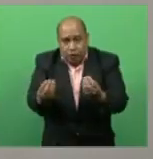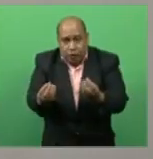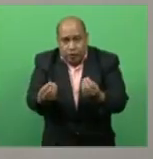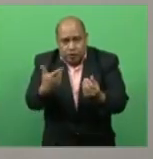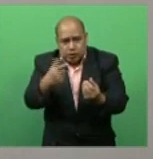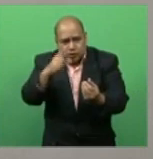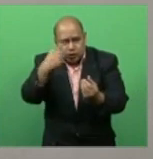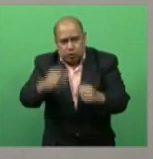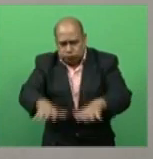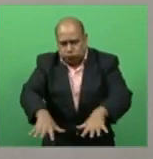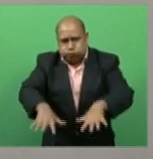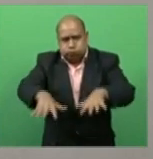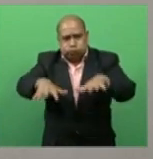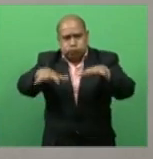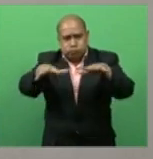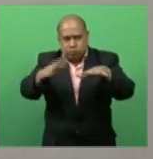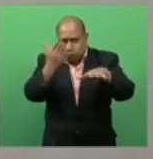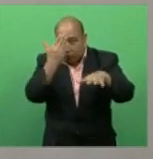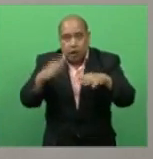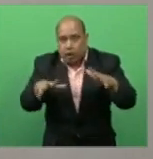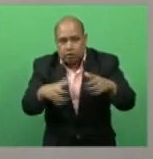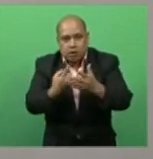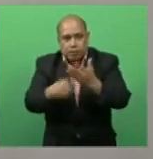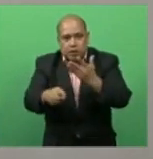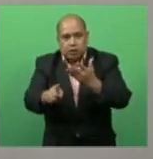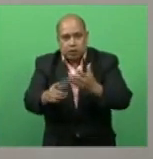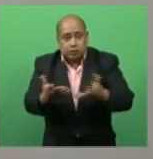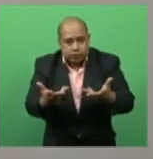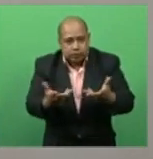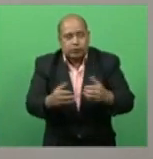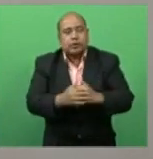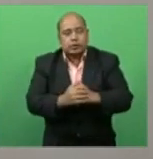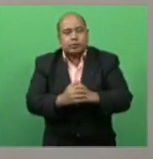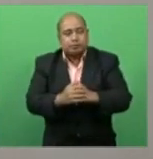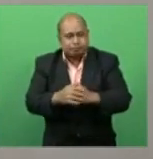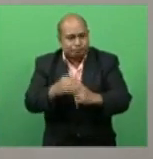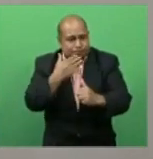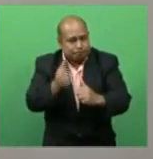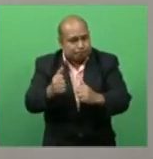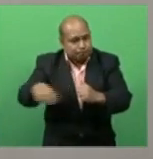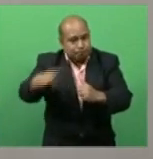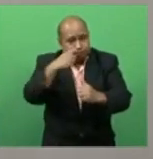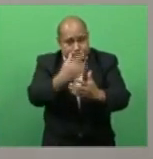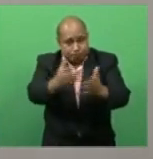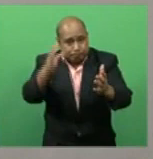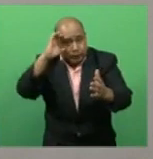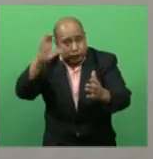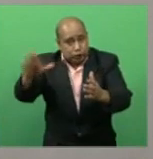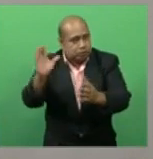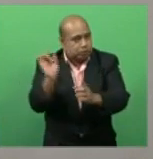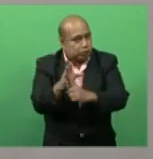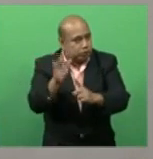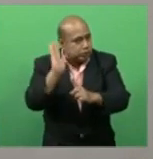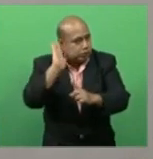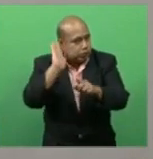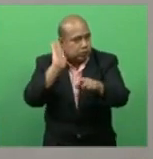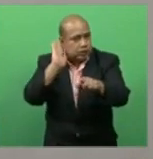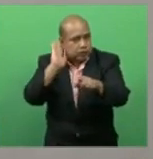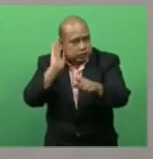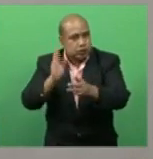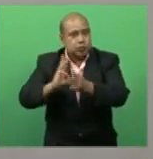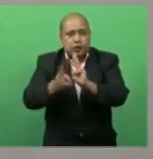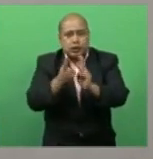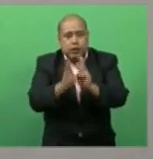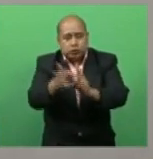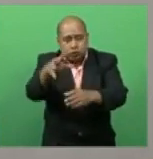take place. And I think it's very important for everybody in the country take heed of the advisories. If NDMO or the Fiji Met is advising us